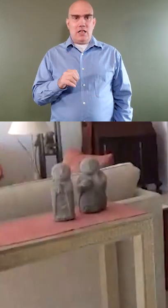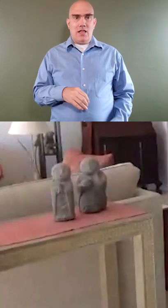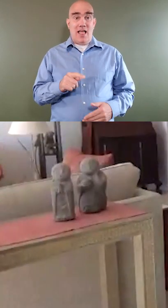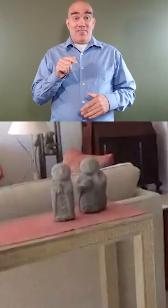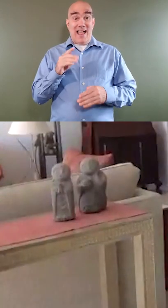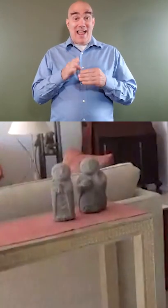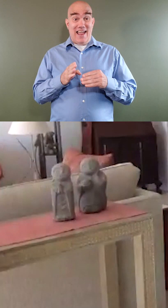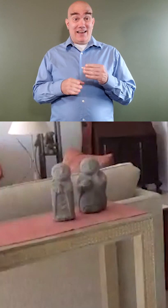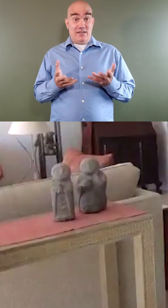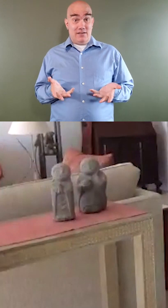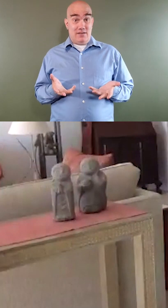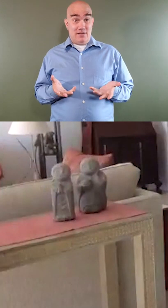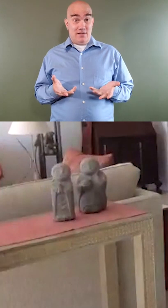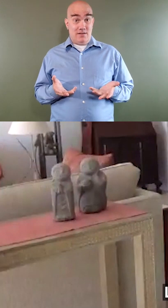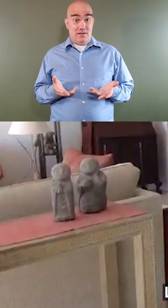the end.